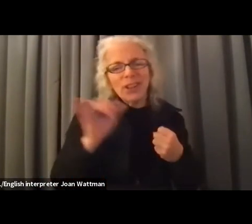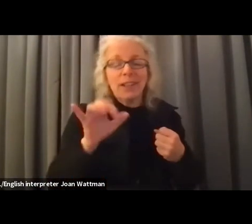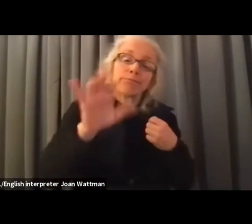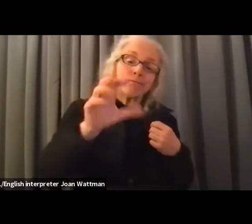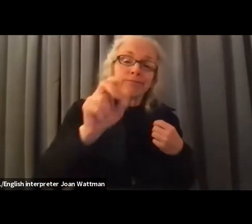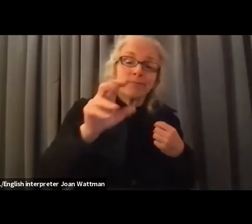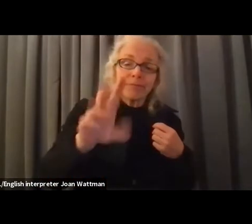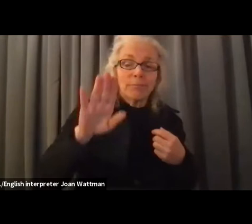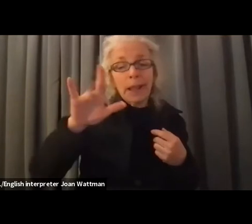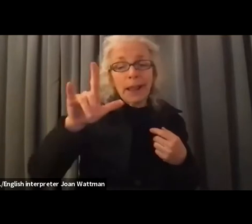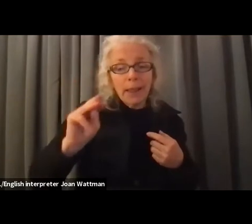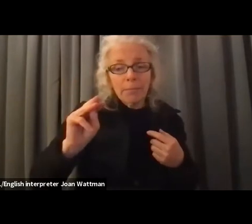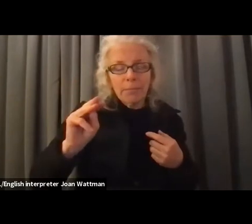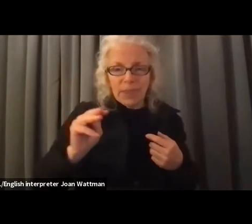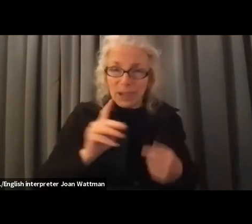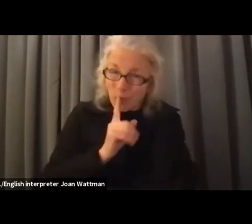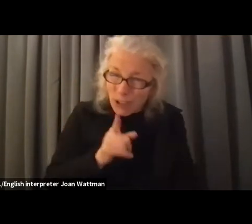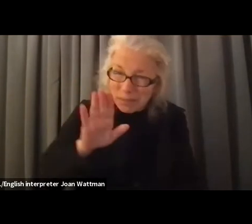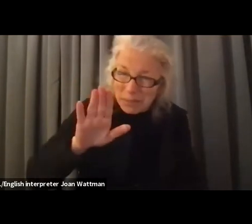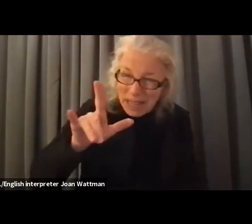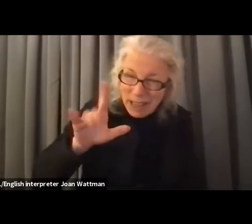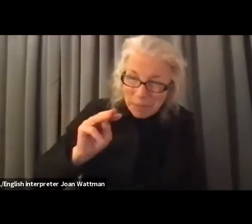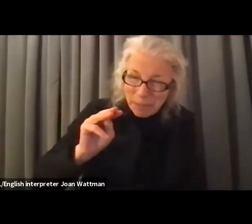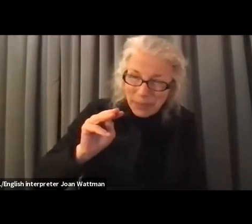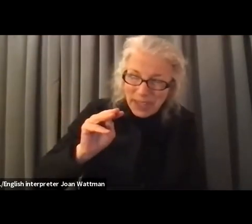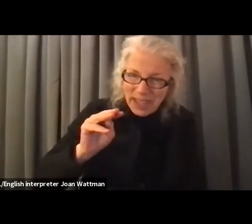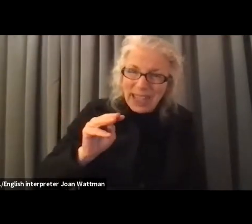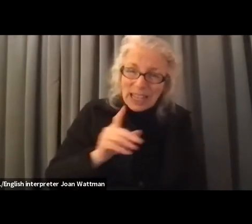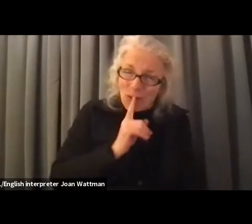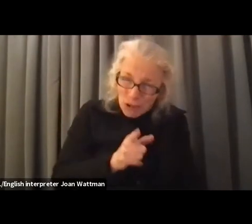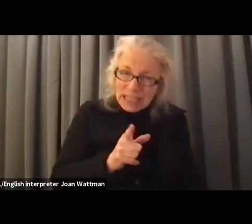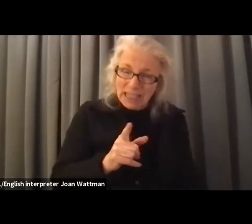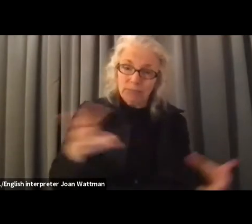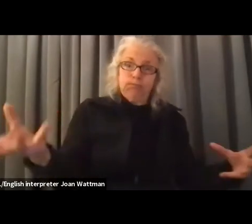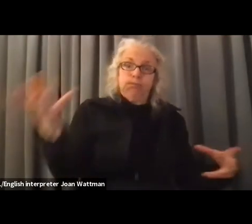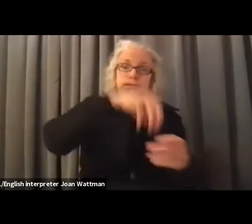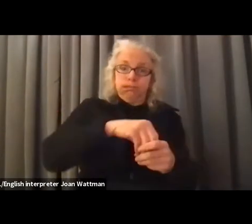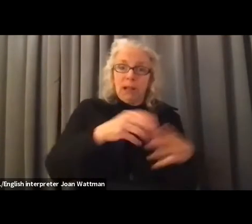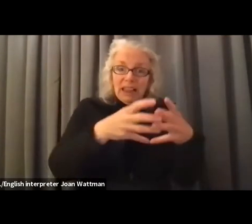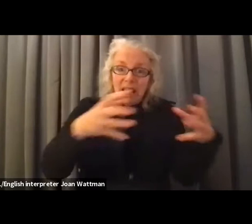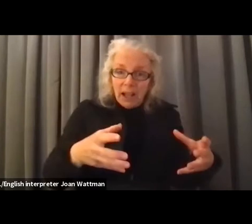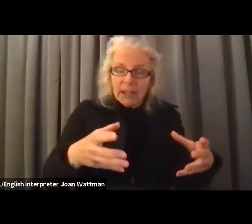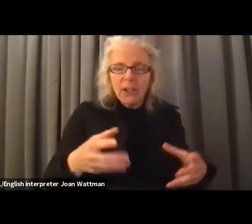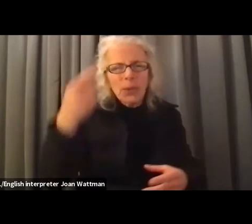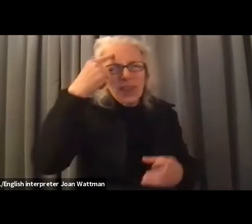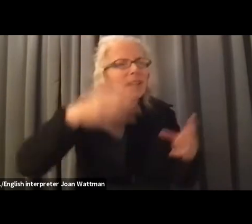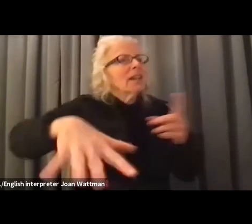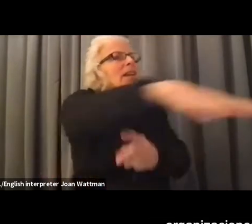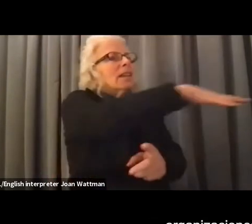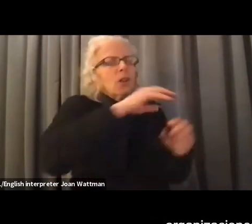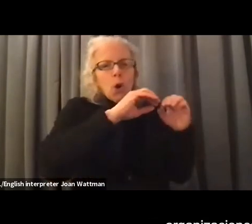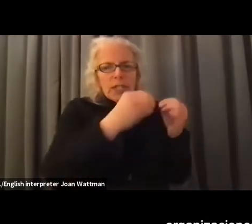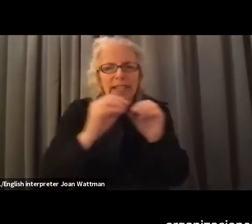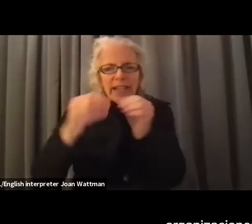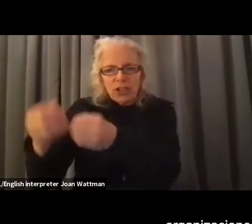but Black Lives Matter is a very large term that really consists of an ecosystem of